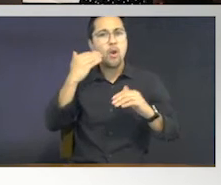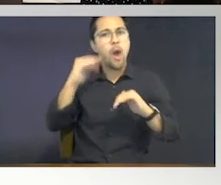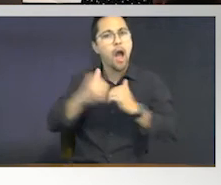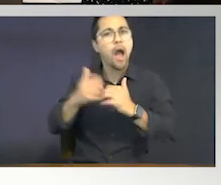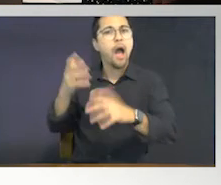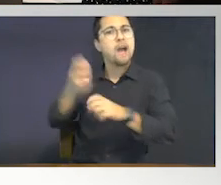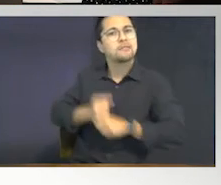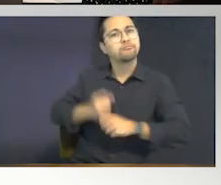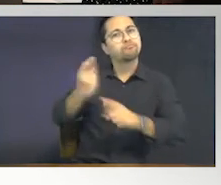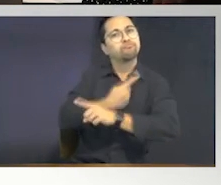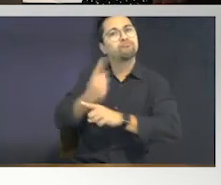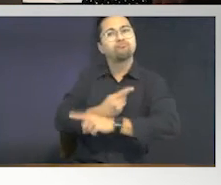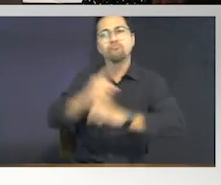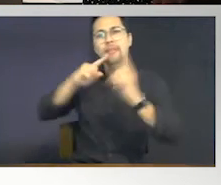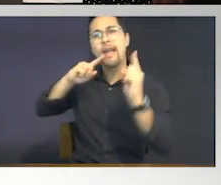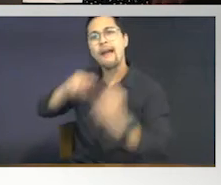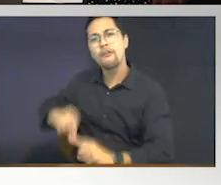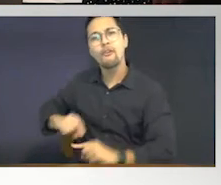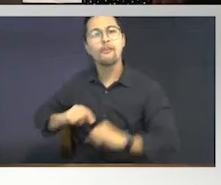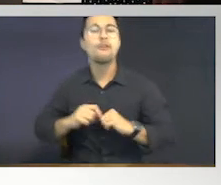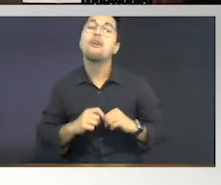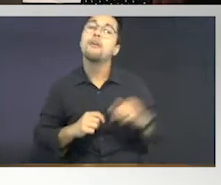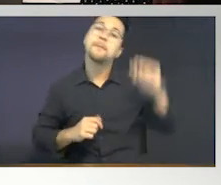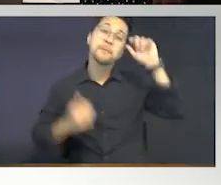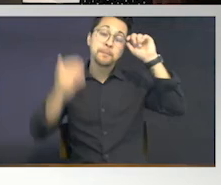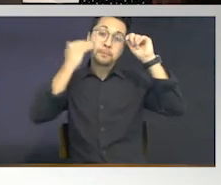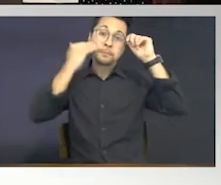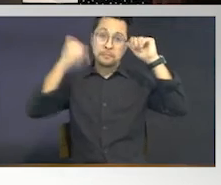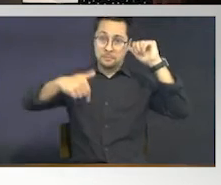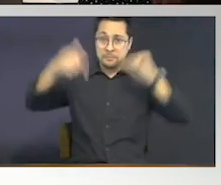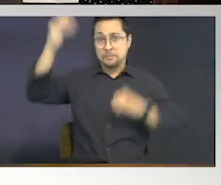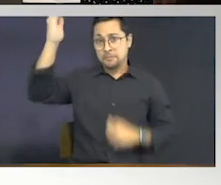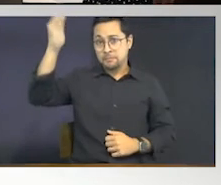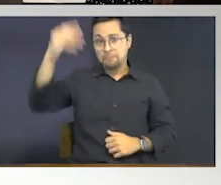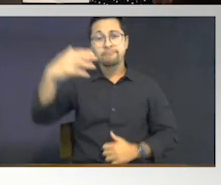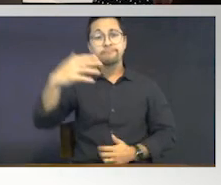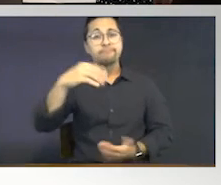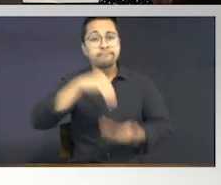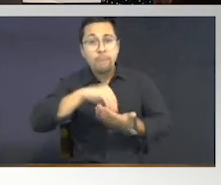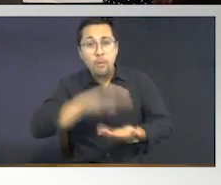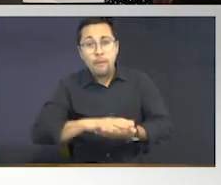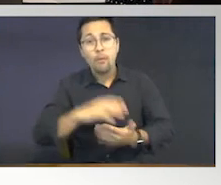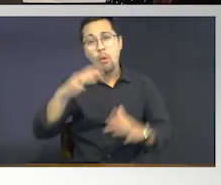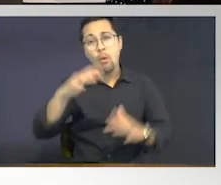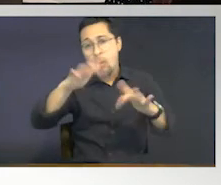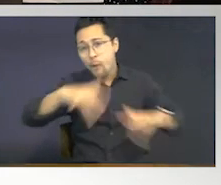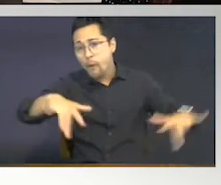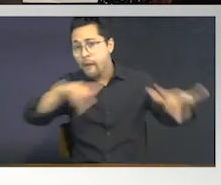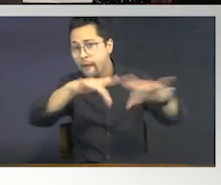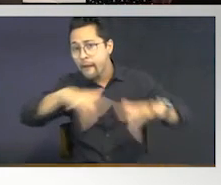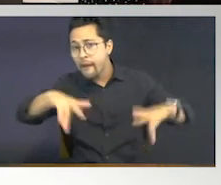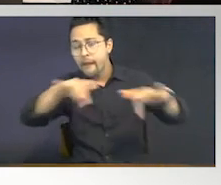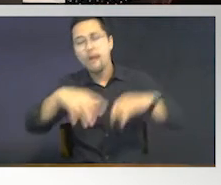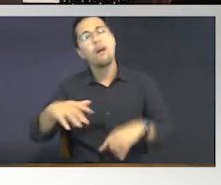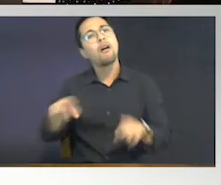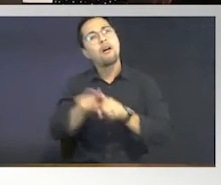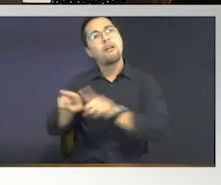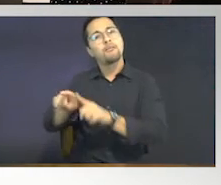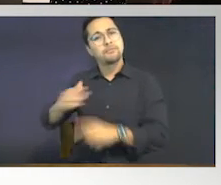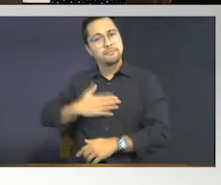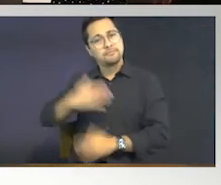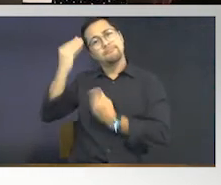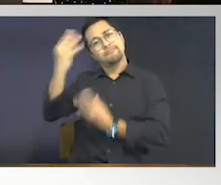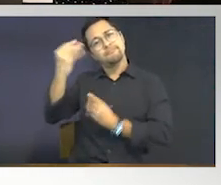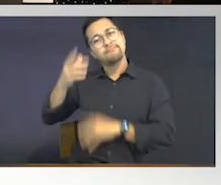So I know that this presentation is being recorded, and then also my information